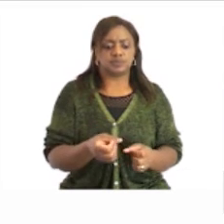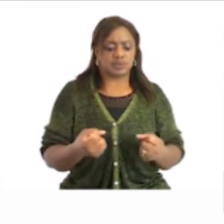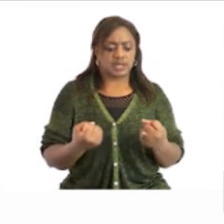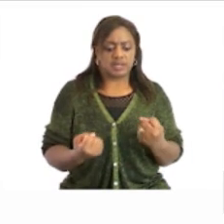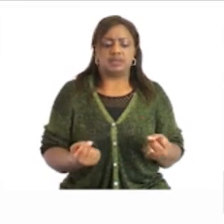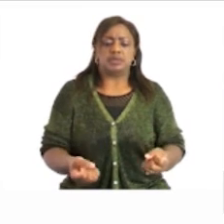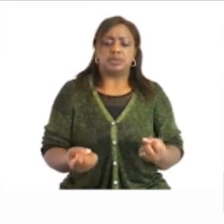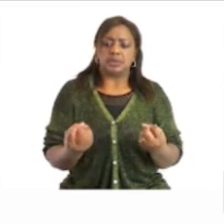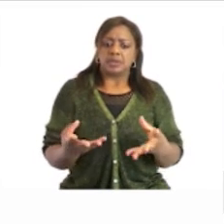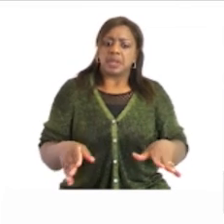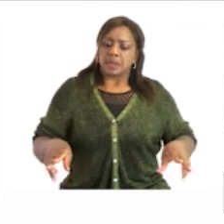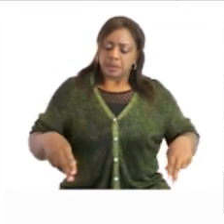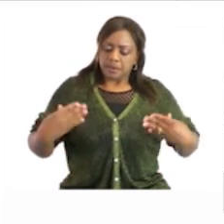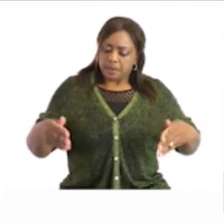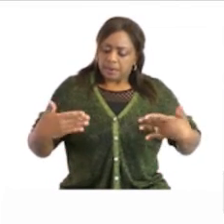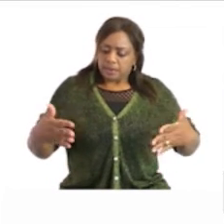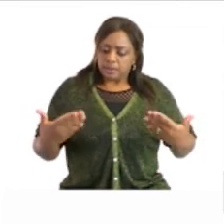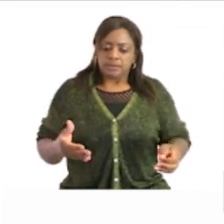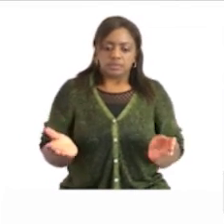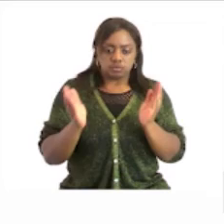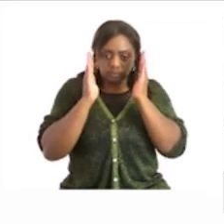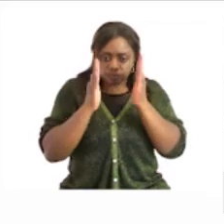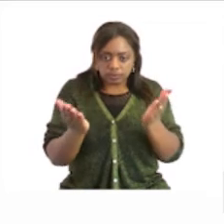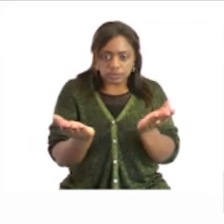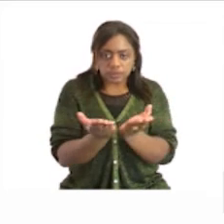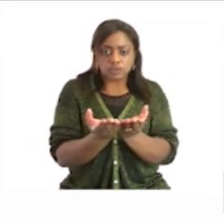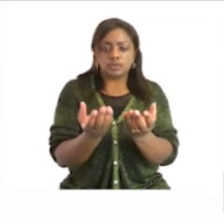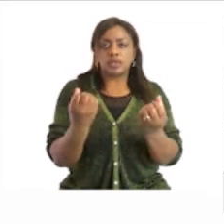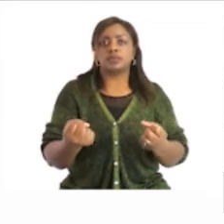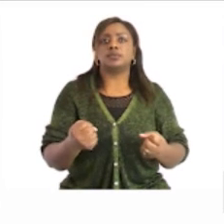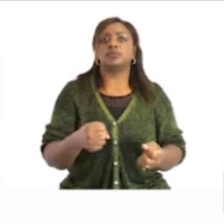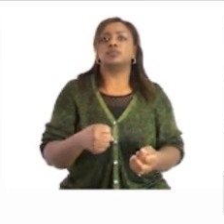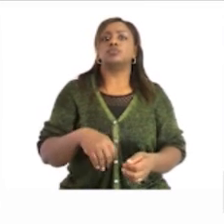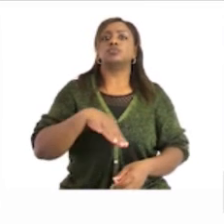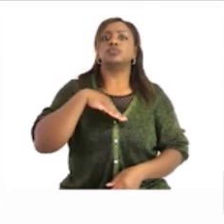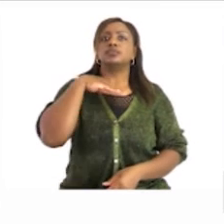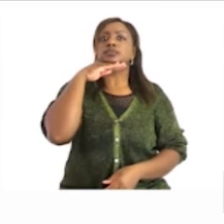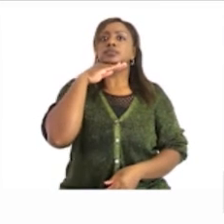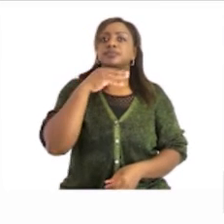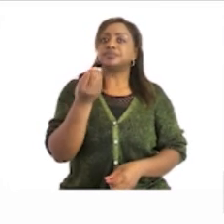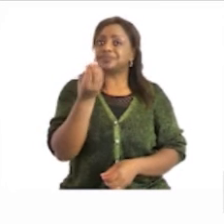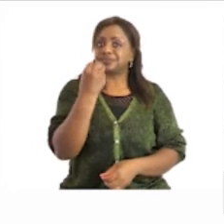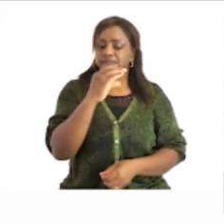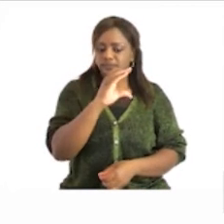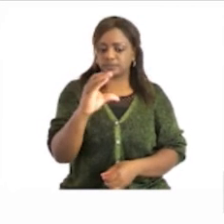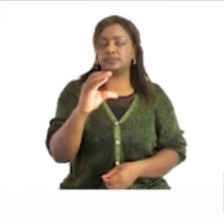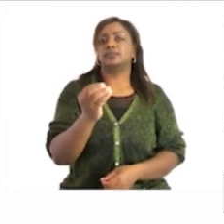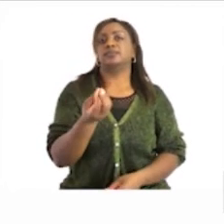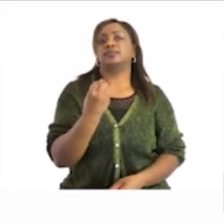to play, and to do our schoolwork. But now it gets a little bit complicated, and you guys must remember that there are 2 types